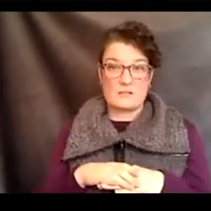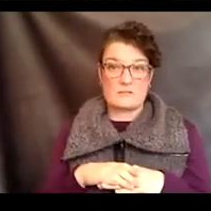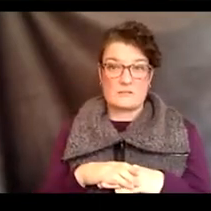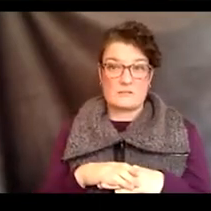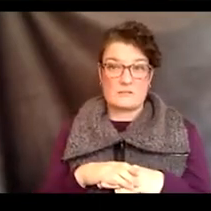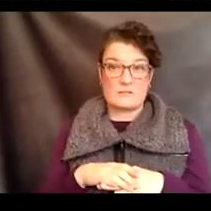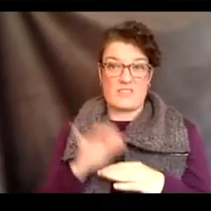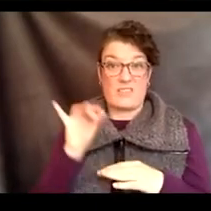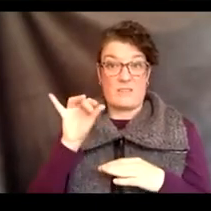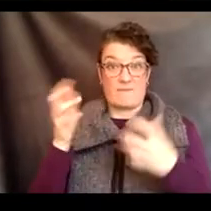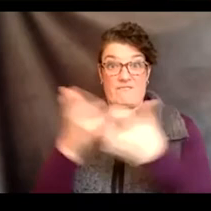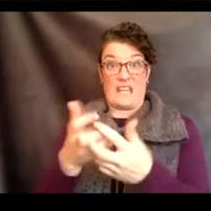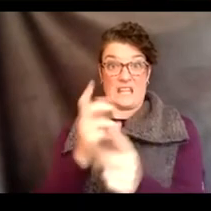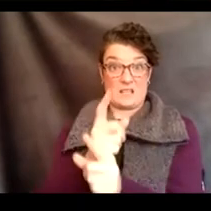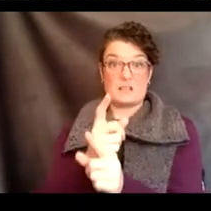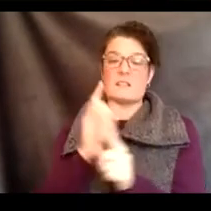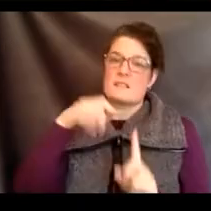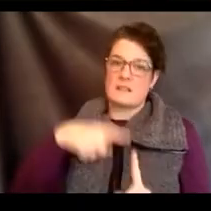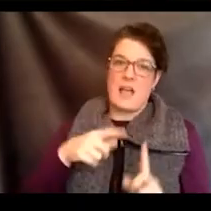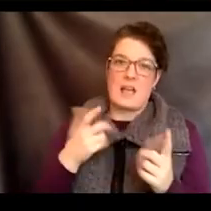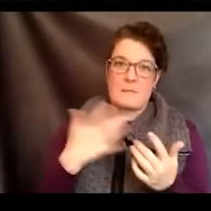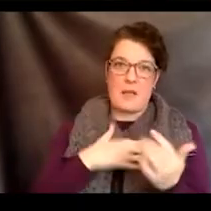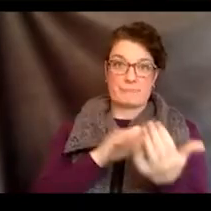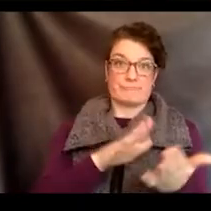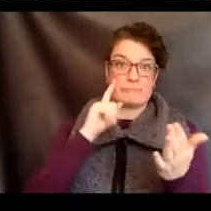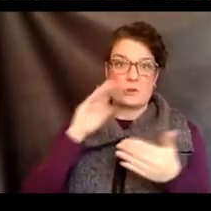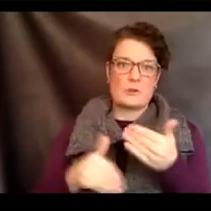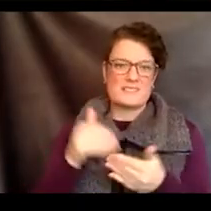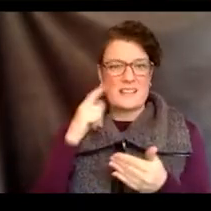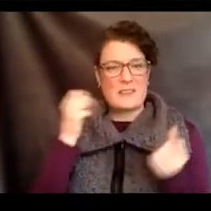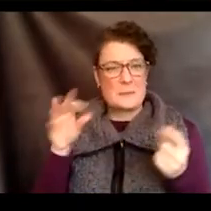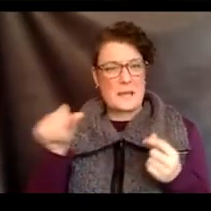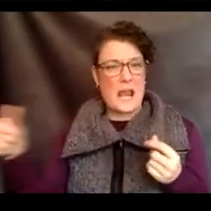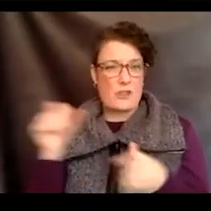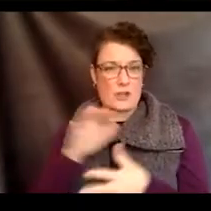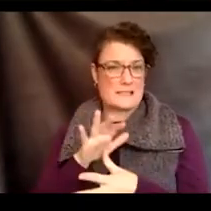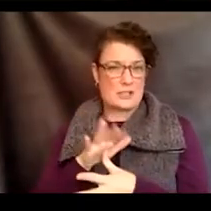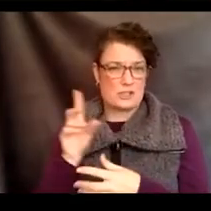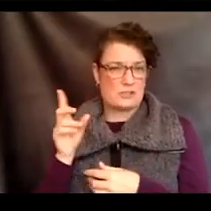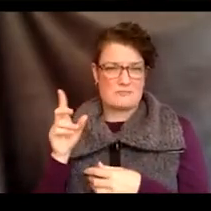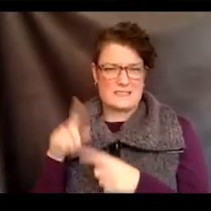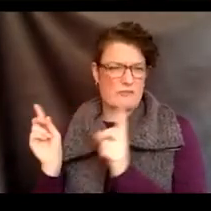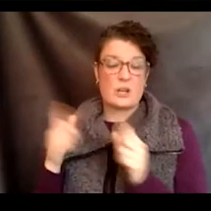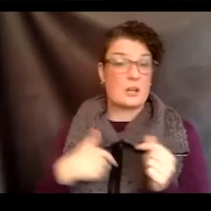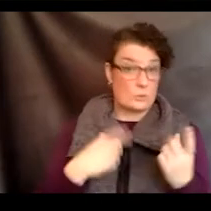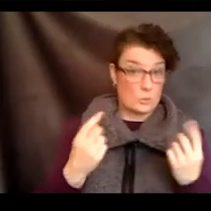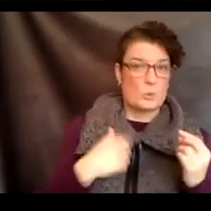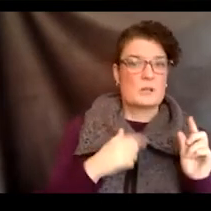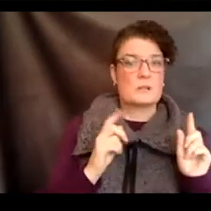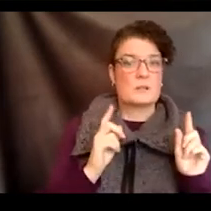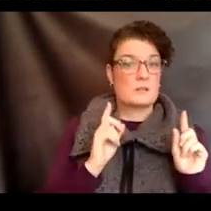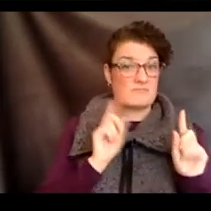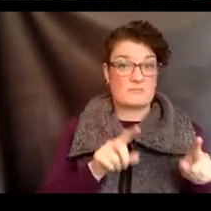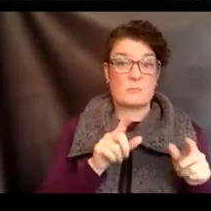whole process. And one thing that I did that I don't think many other seniors did was like, I just sat in on every single